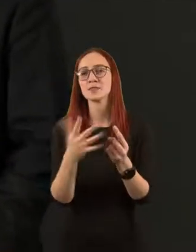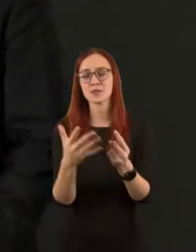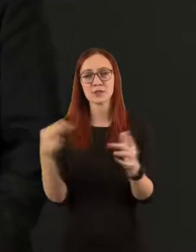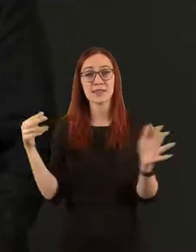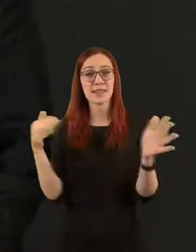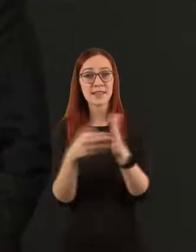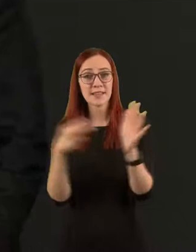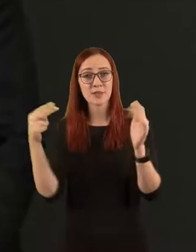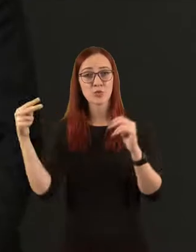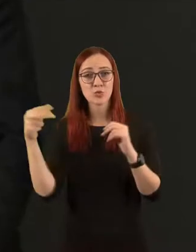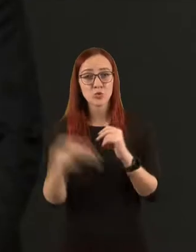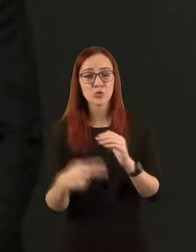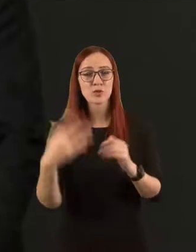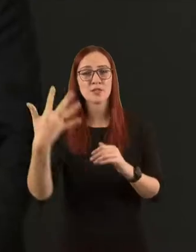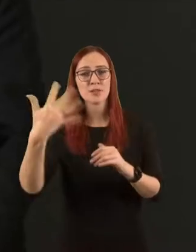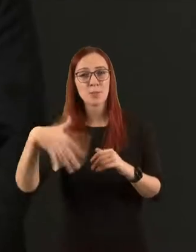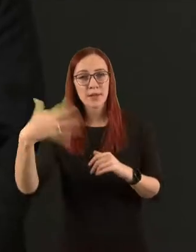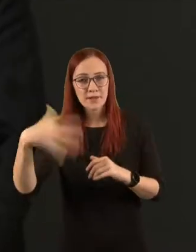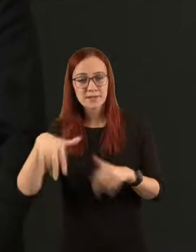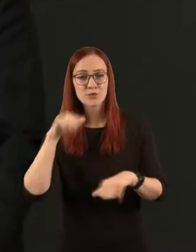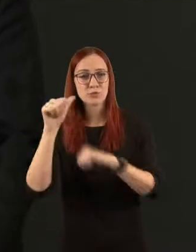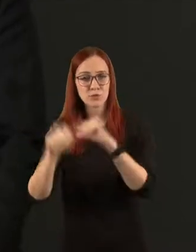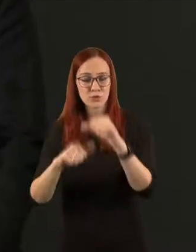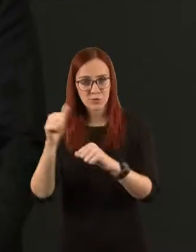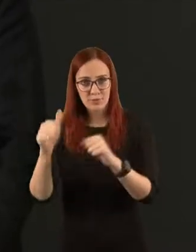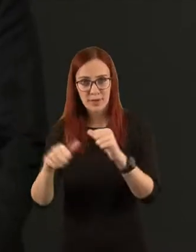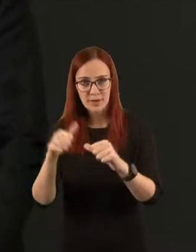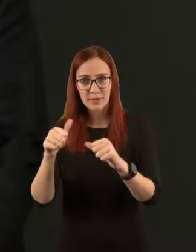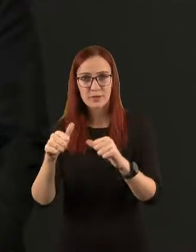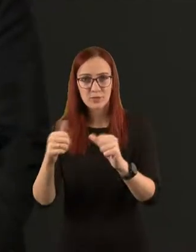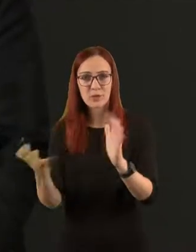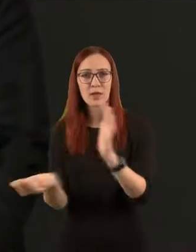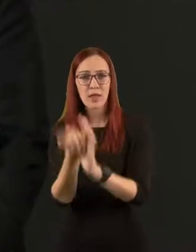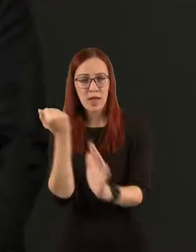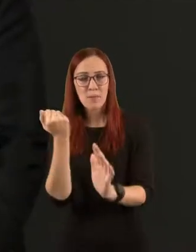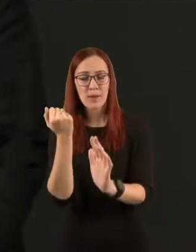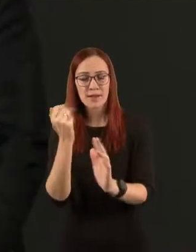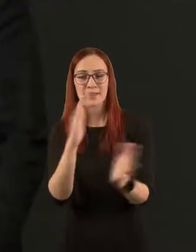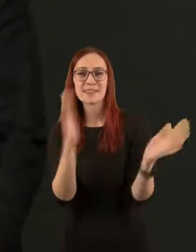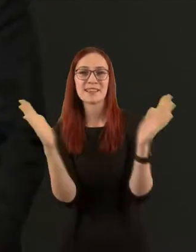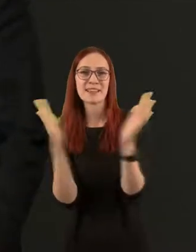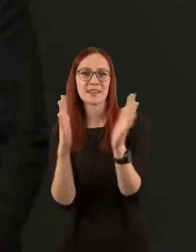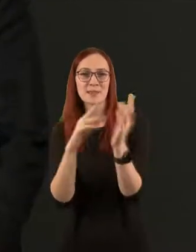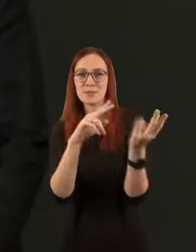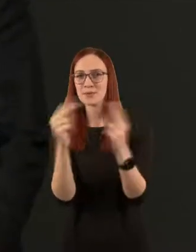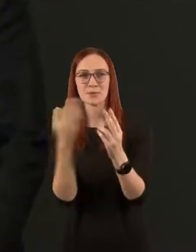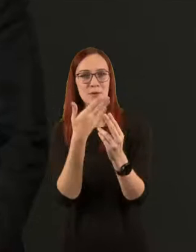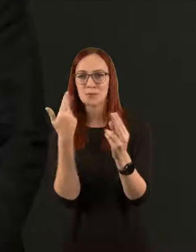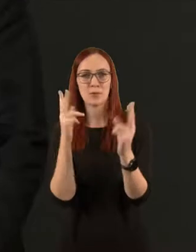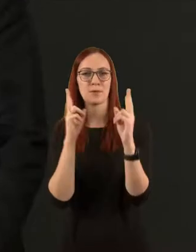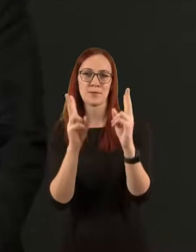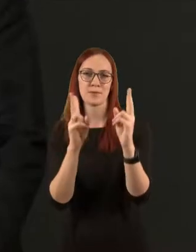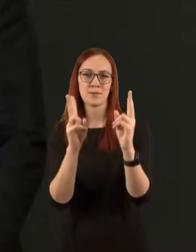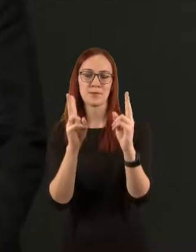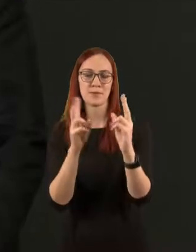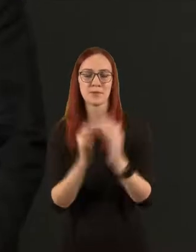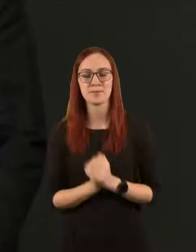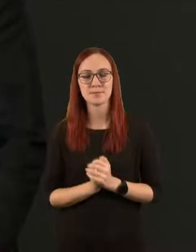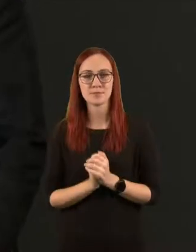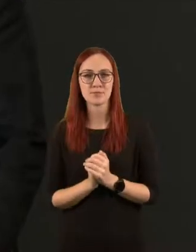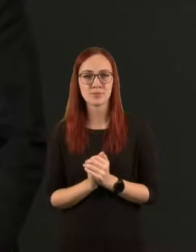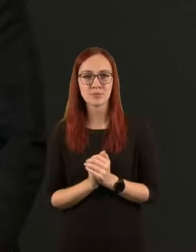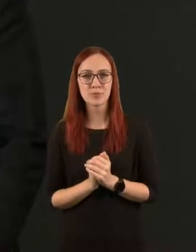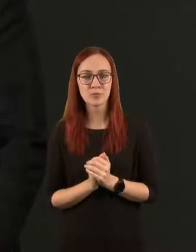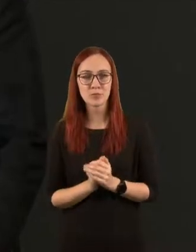policy reforms. So I would like to highlight just a few major areas where more efforts are needed, specifically here